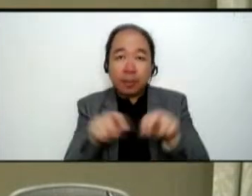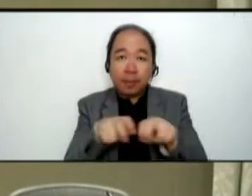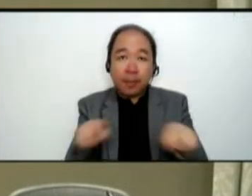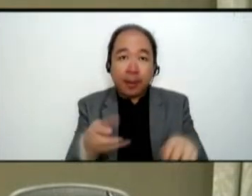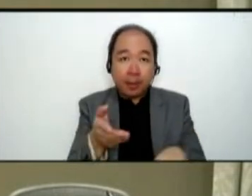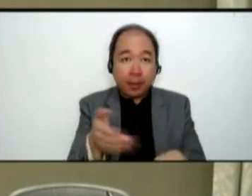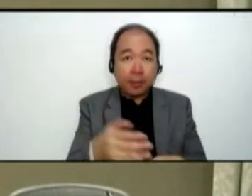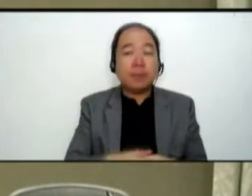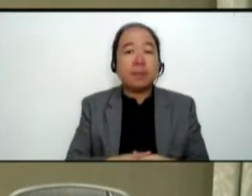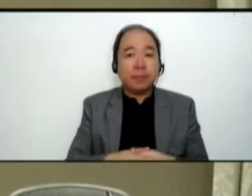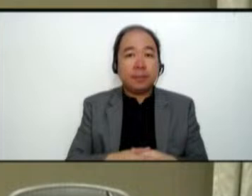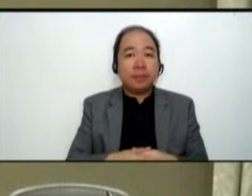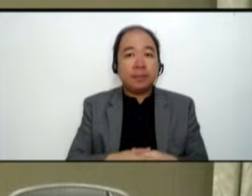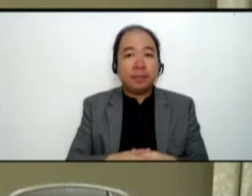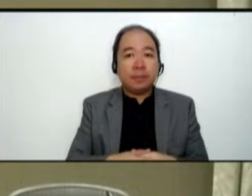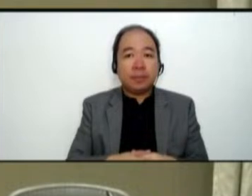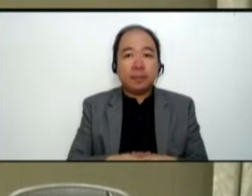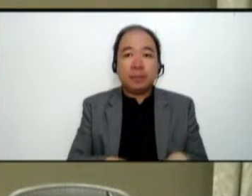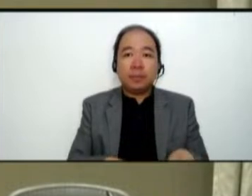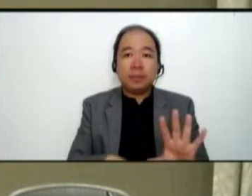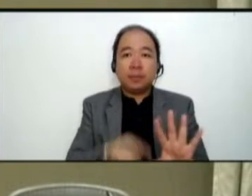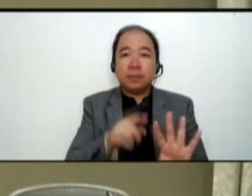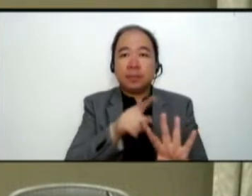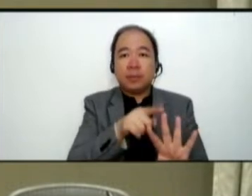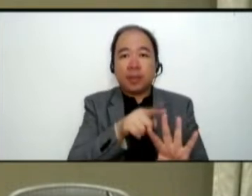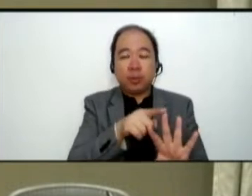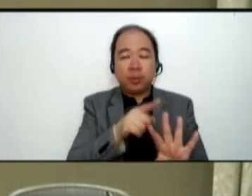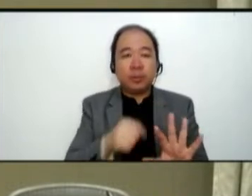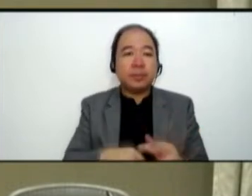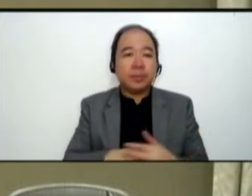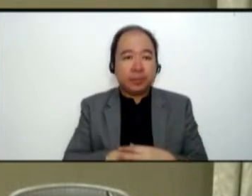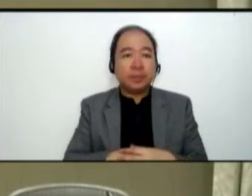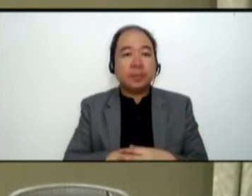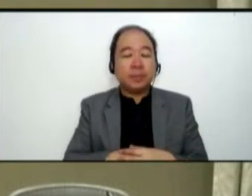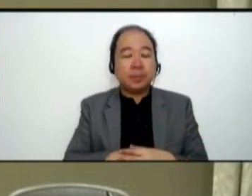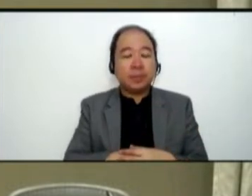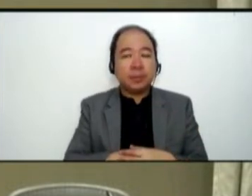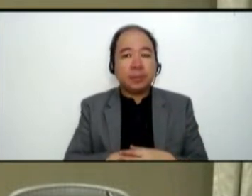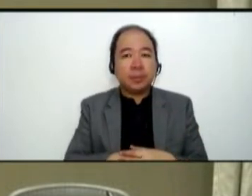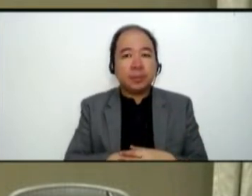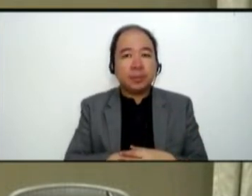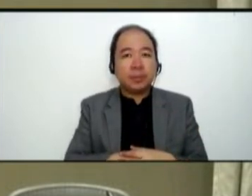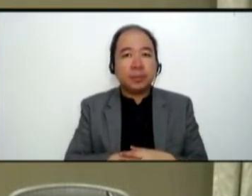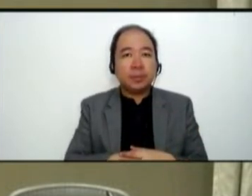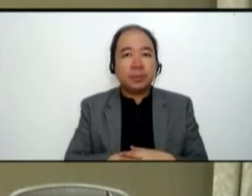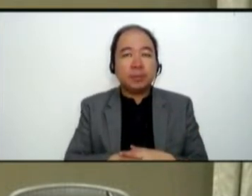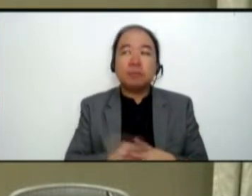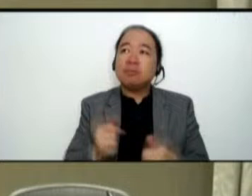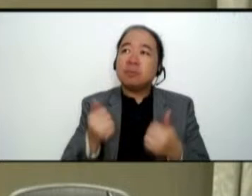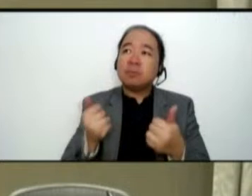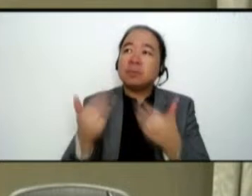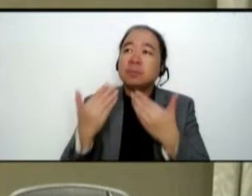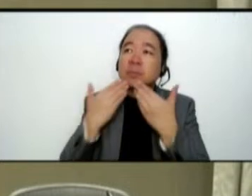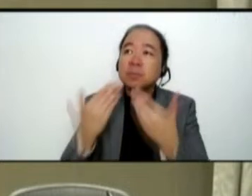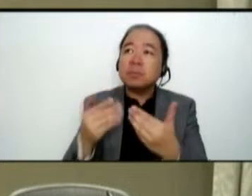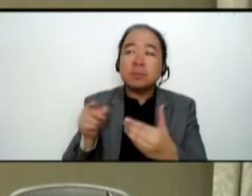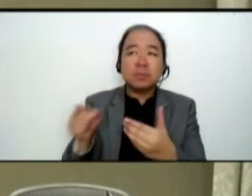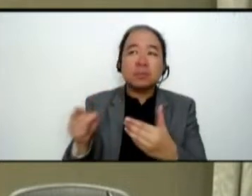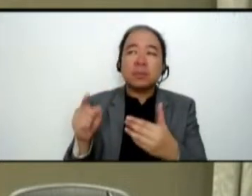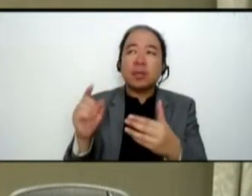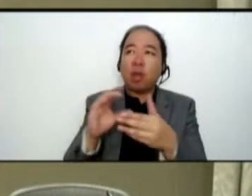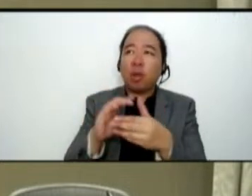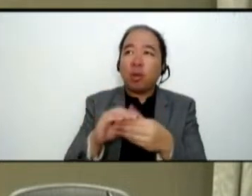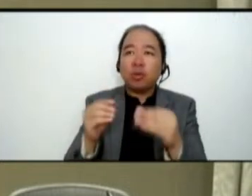Mrs. Lau, would you go first? Yeah. So I really appreciate the comment sharing on the importance